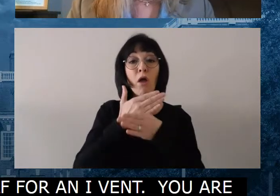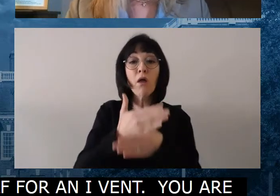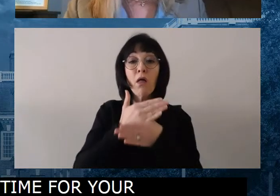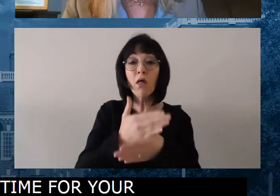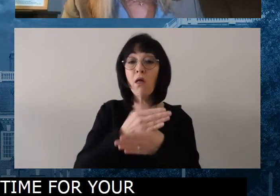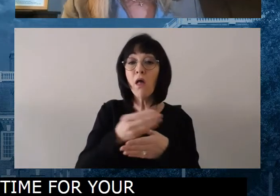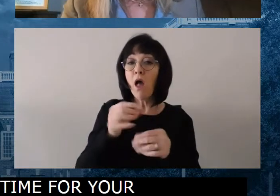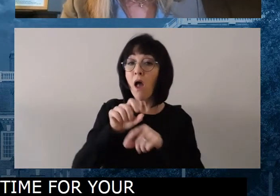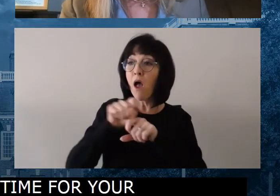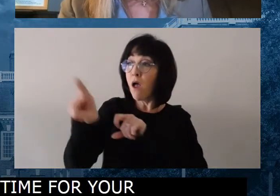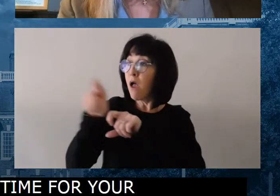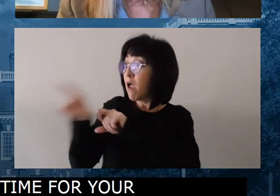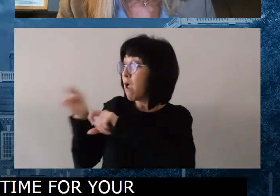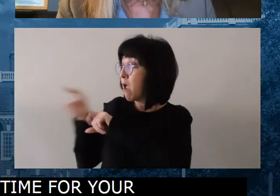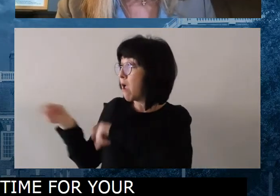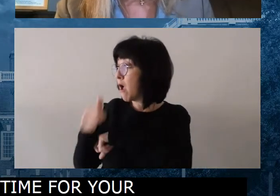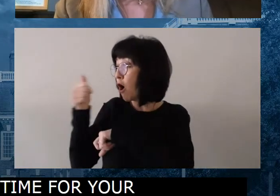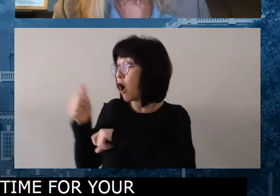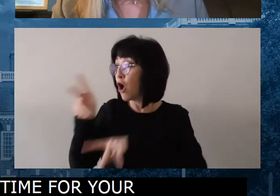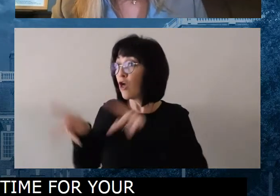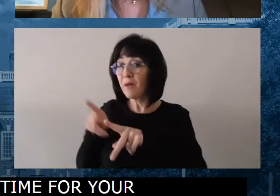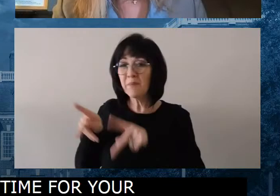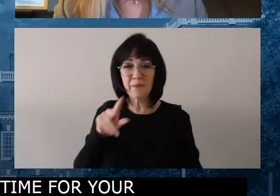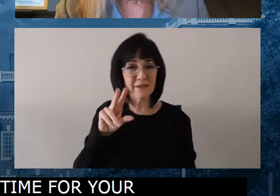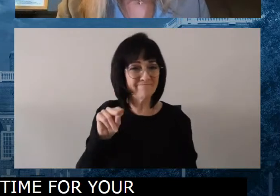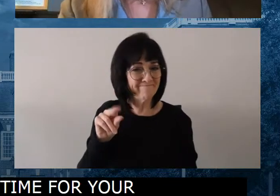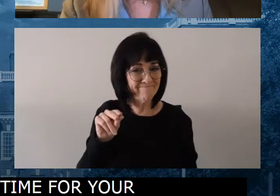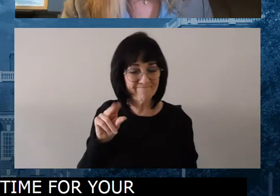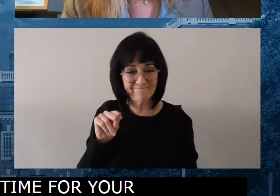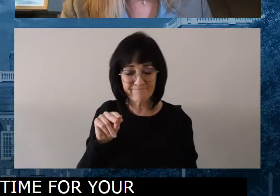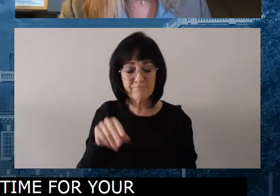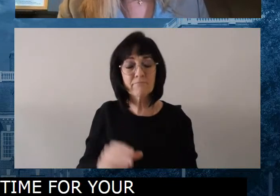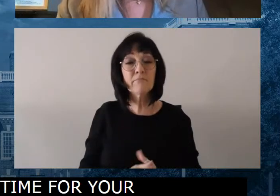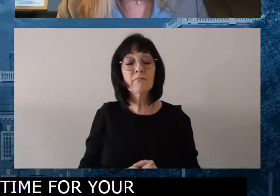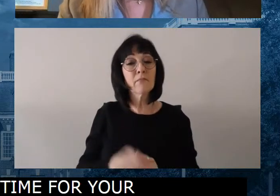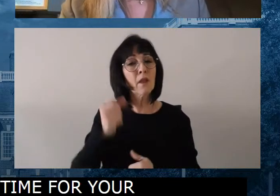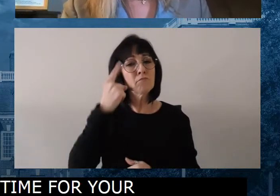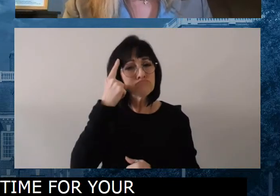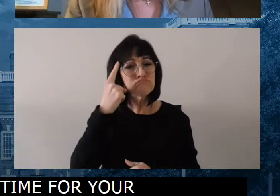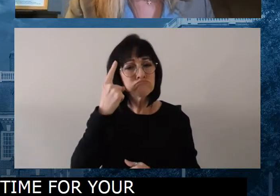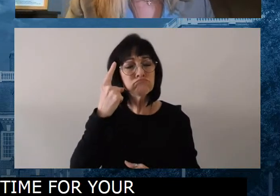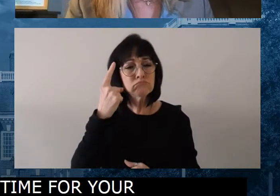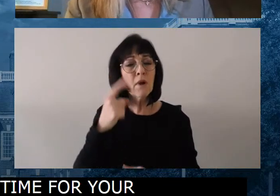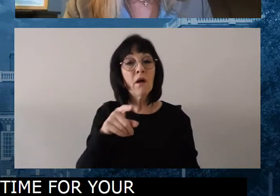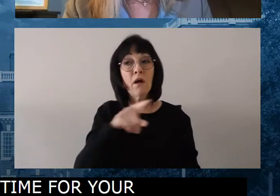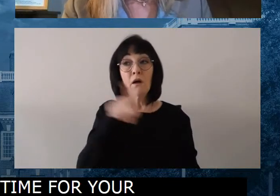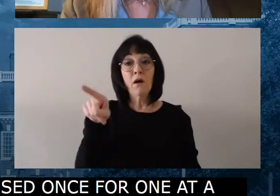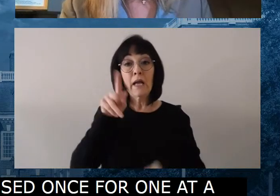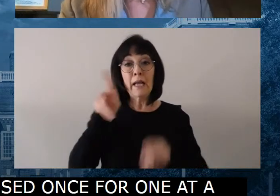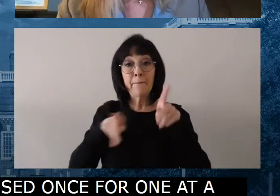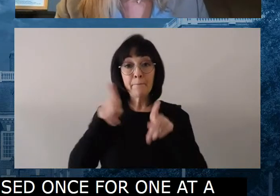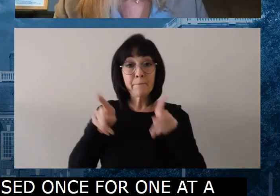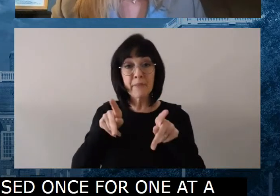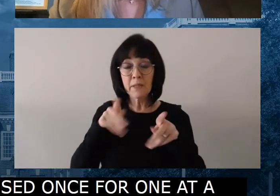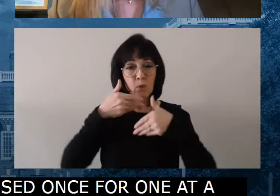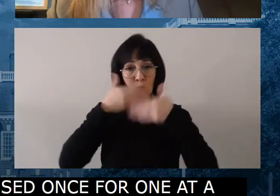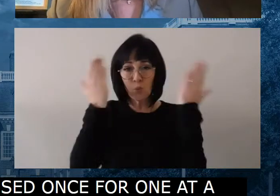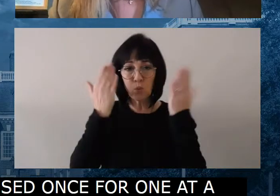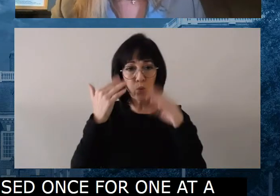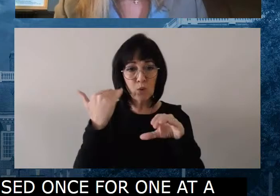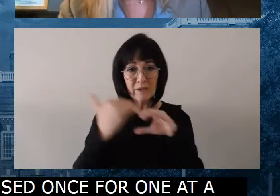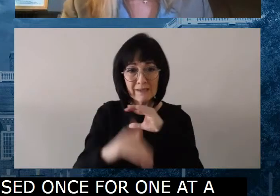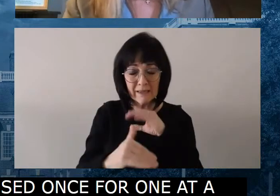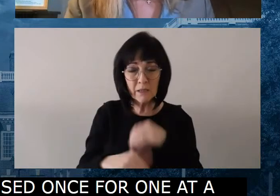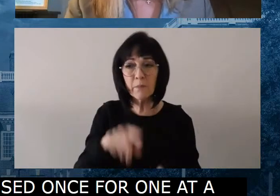those who don't have emails, or for those who have trouble by reaching out to our vaccine call center. There